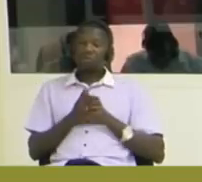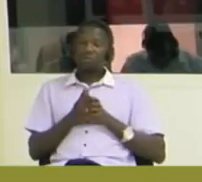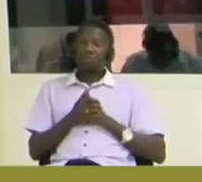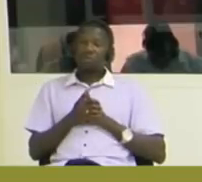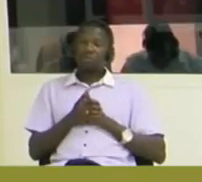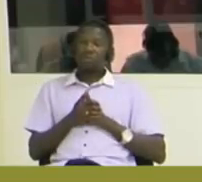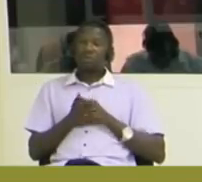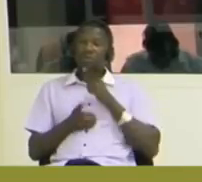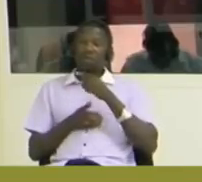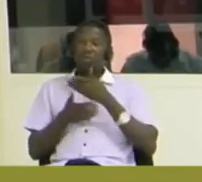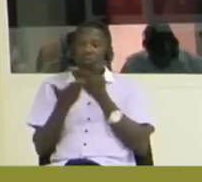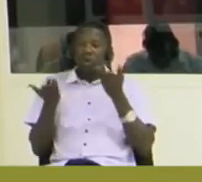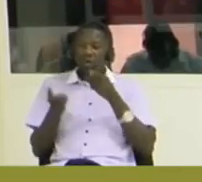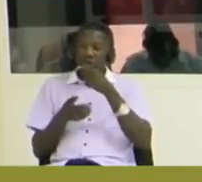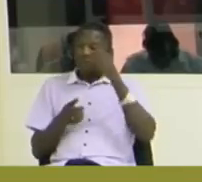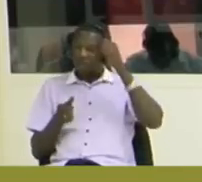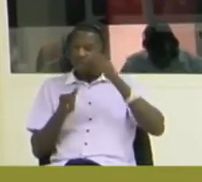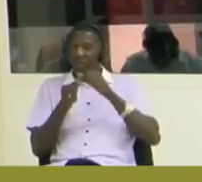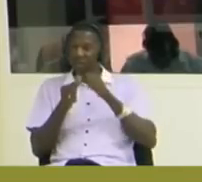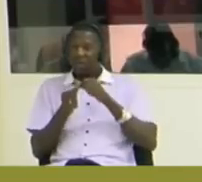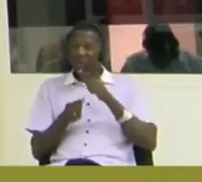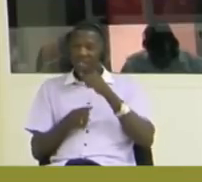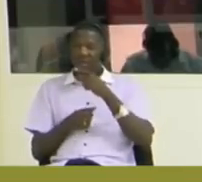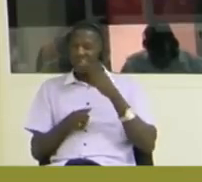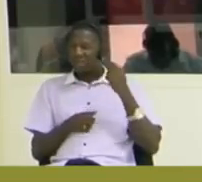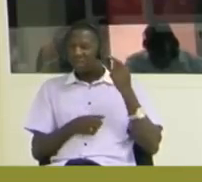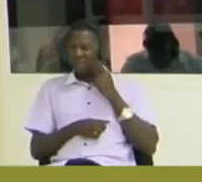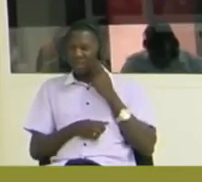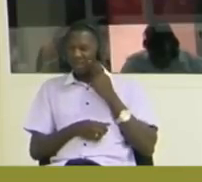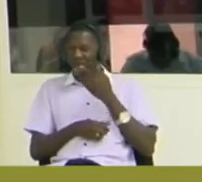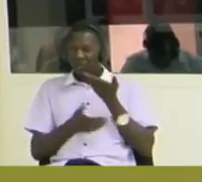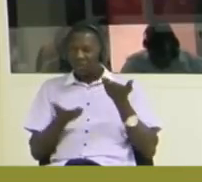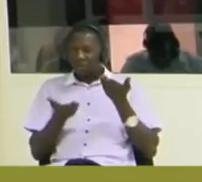And is that why you recall this particular day?